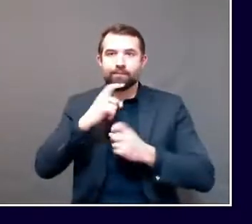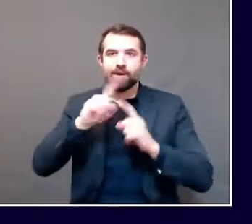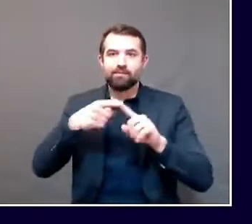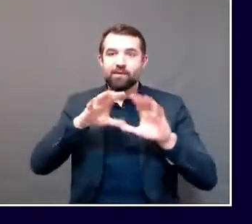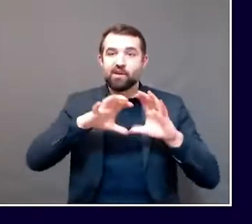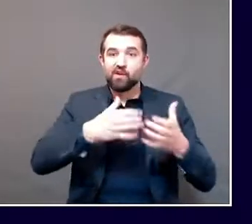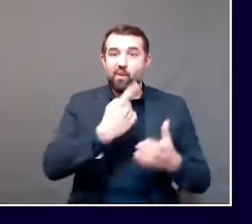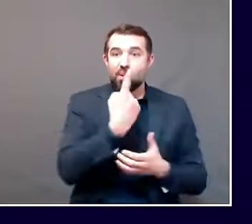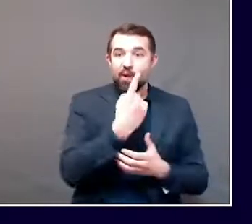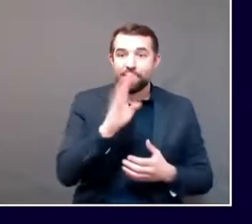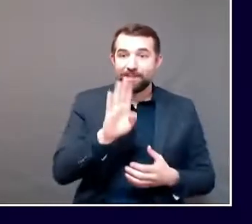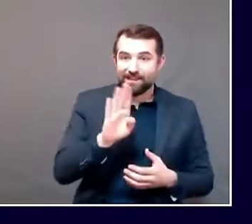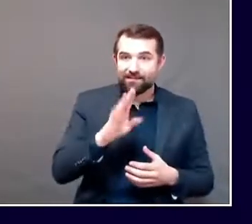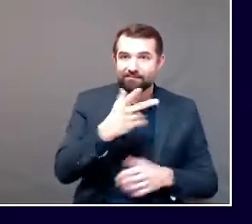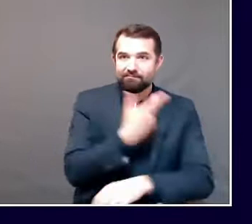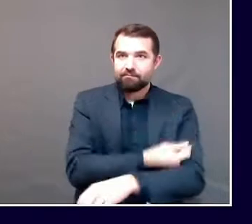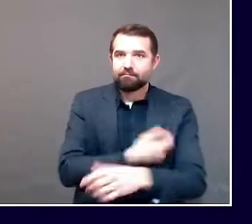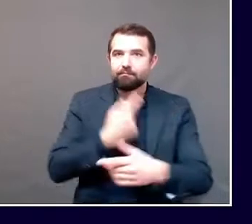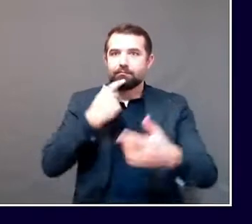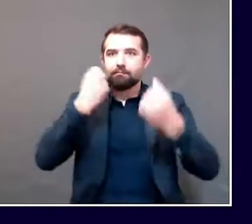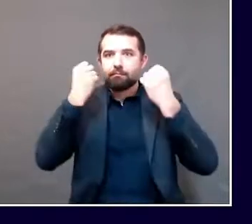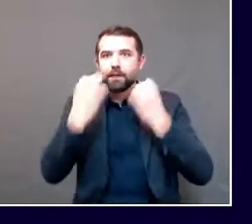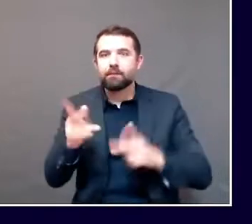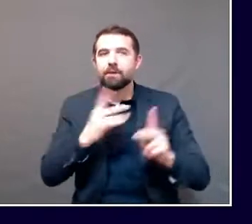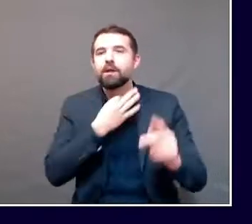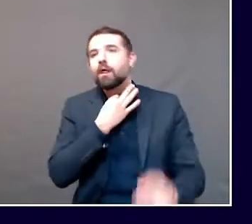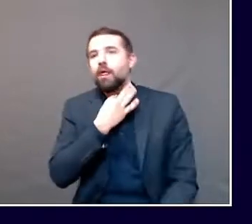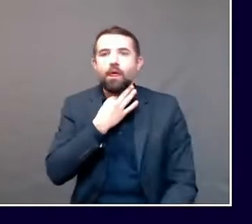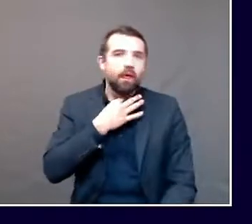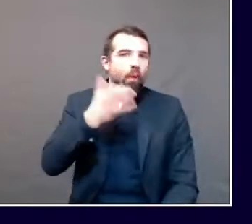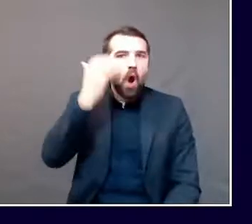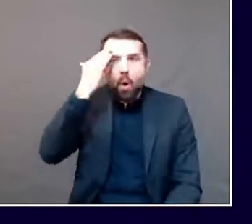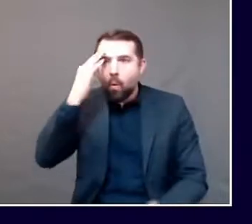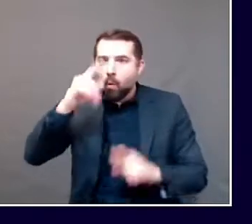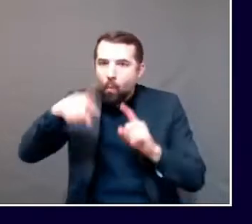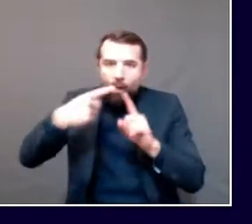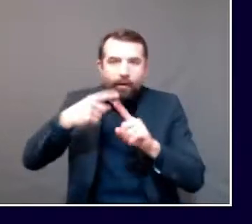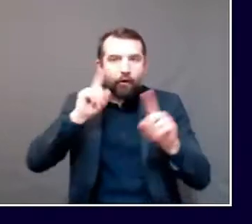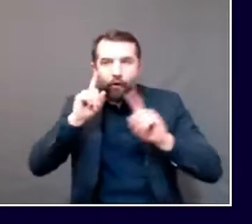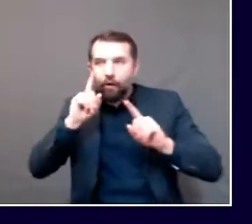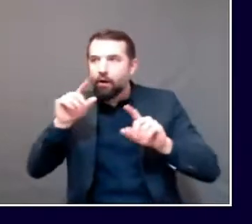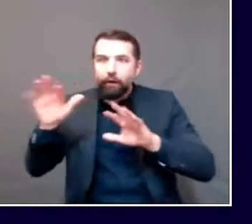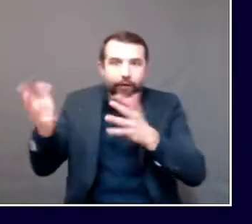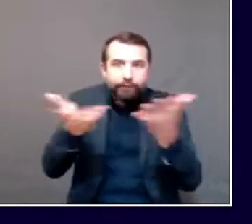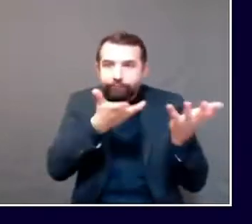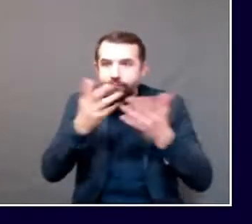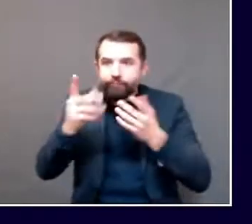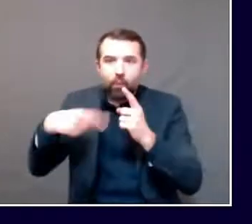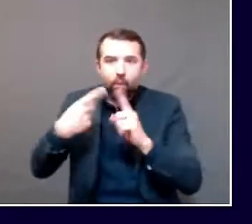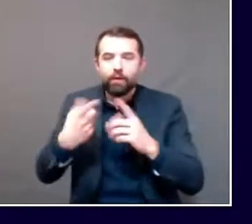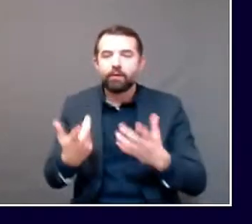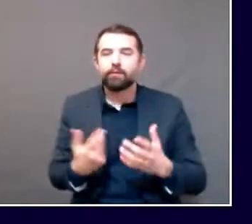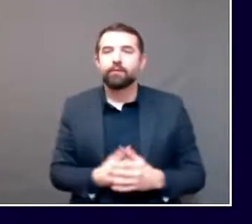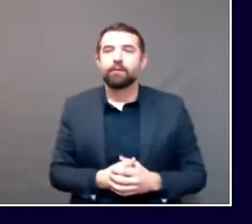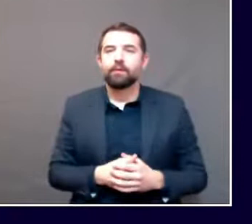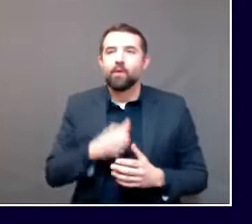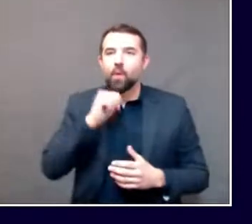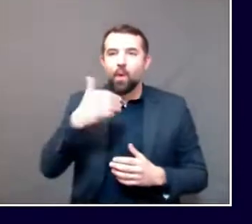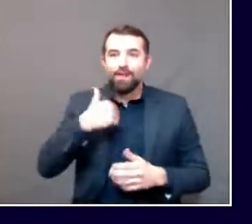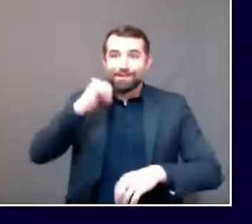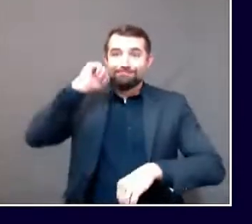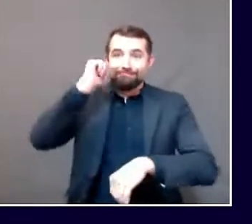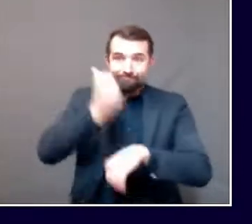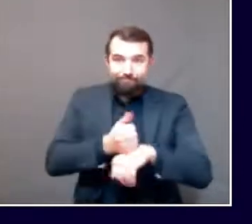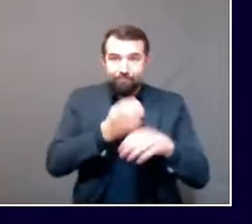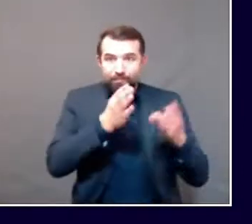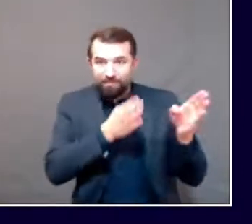know. And I know I heard you say several times that you don't have the whole plan and all the reasons for that. But I'm wondering if